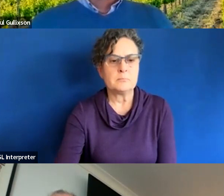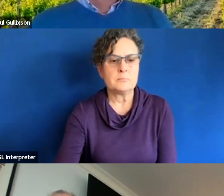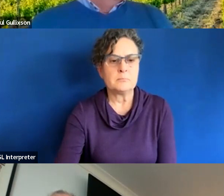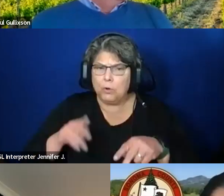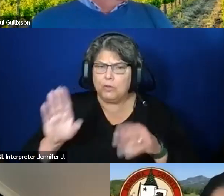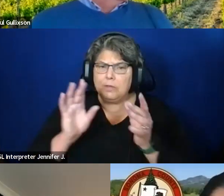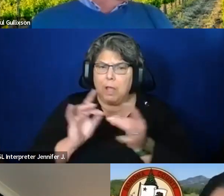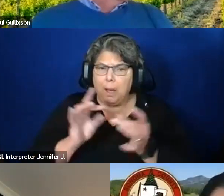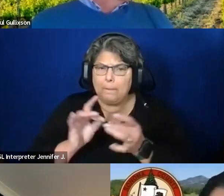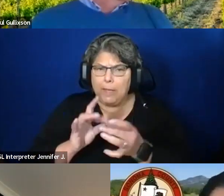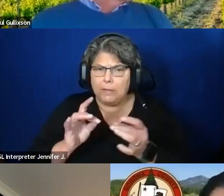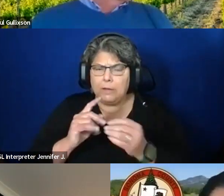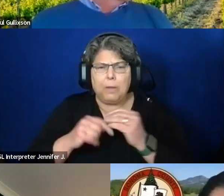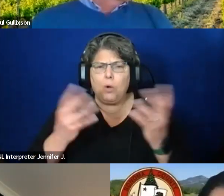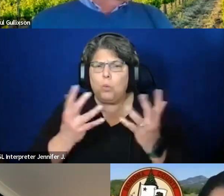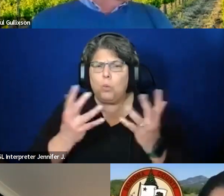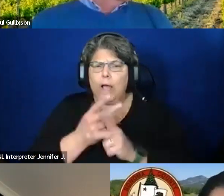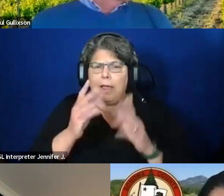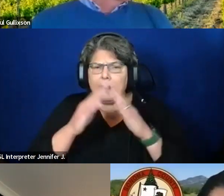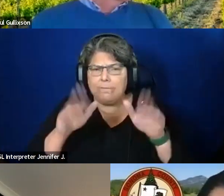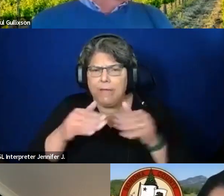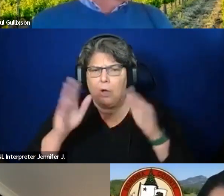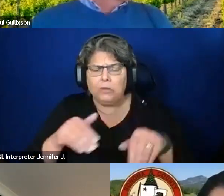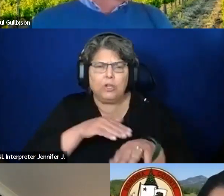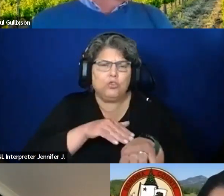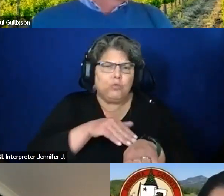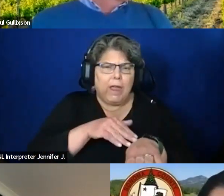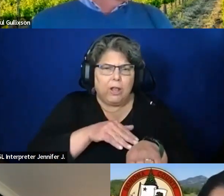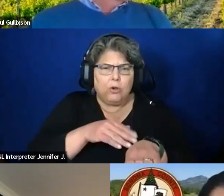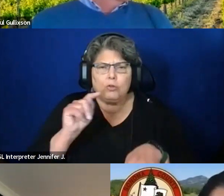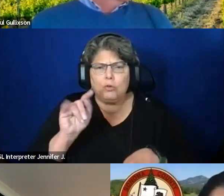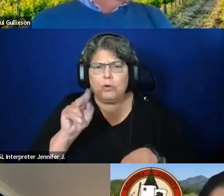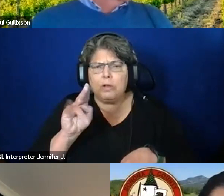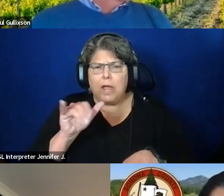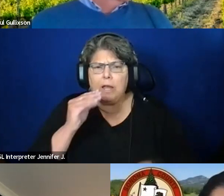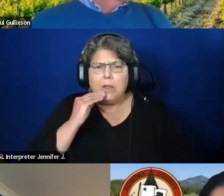comment around the type of housing, the trailers or tiny homes,